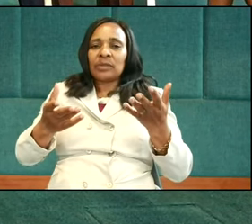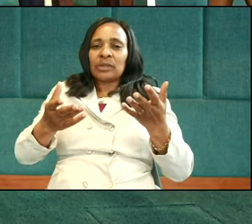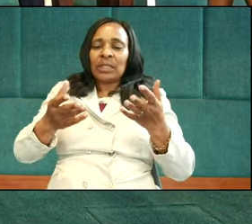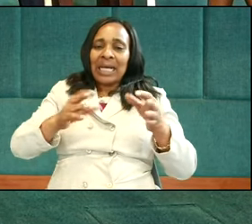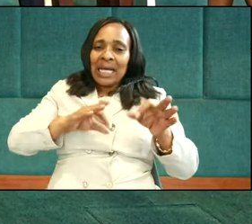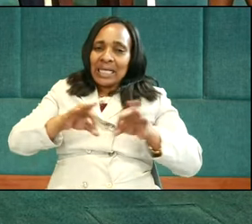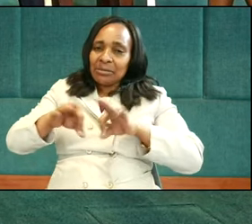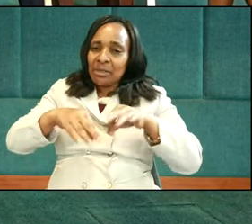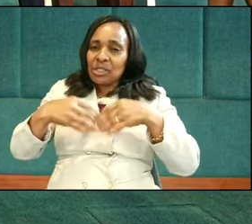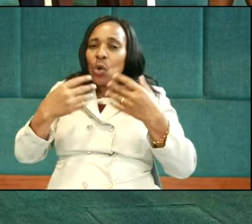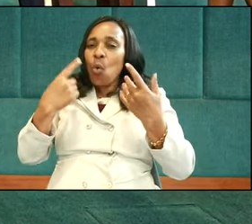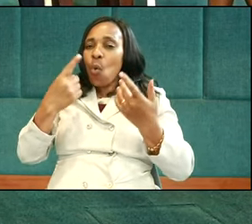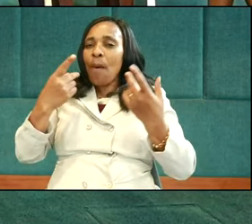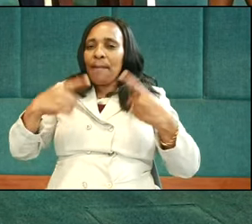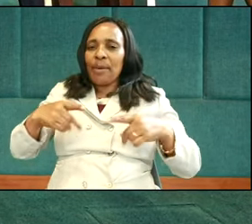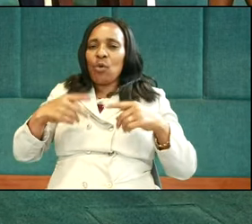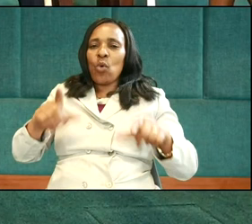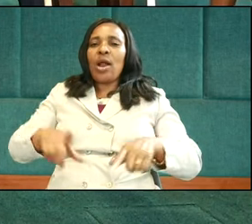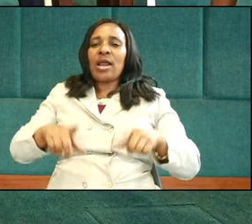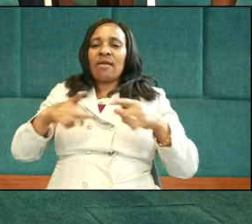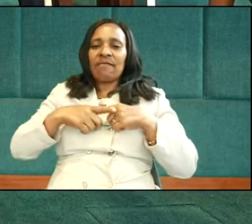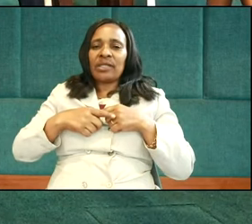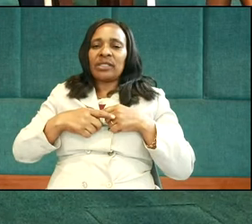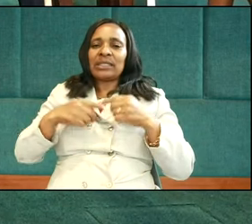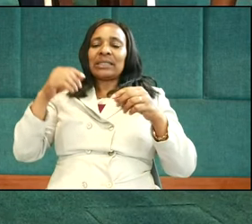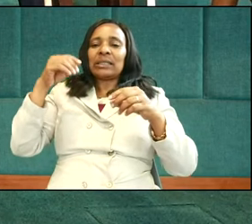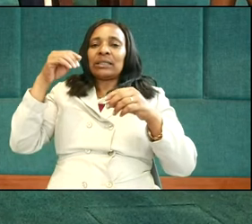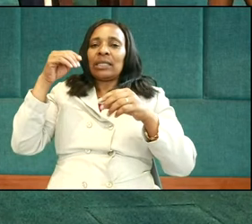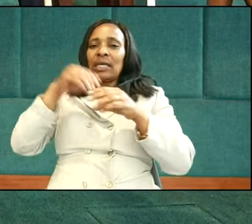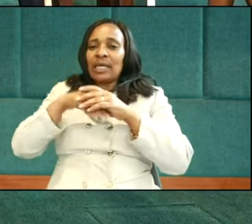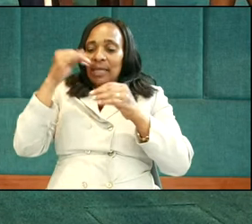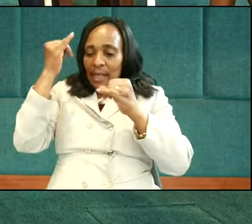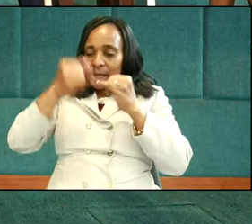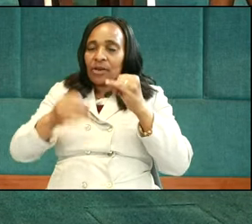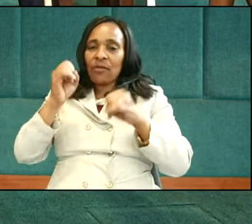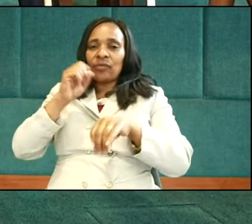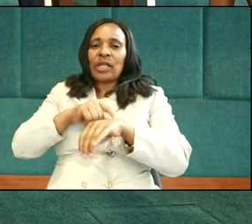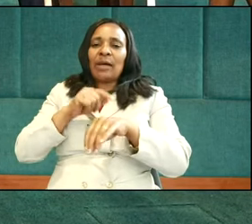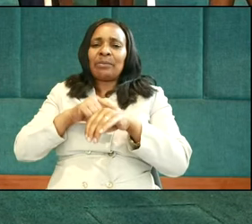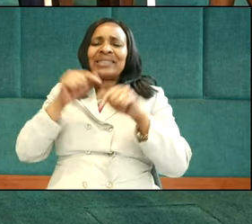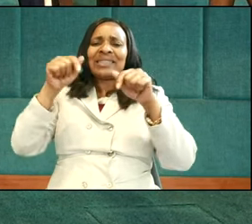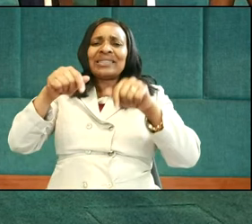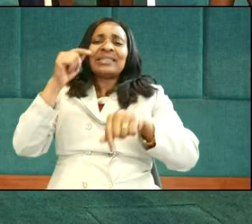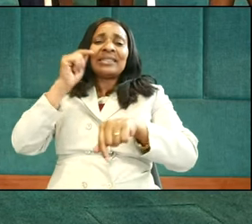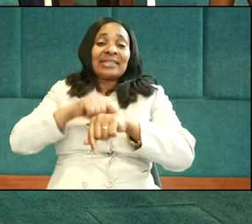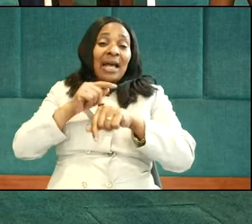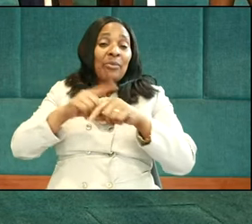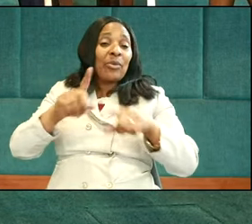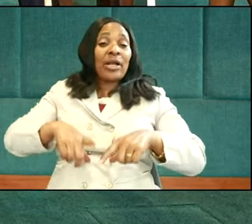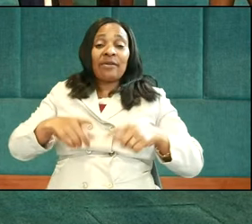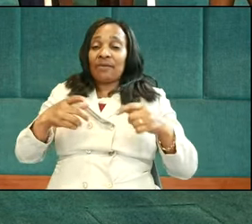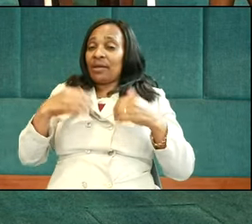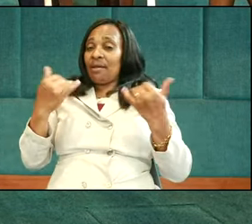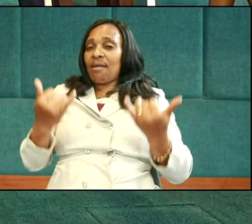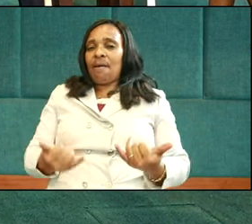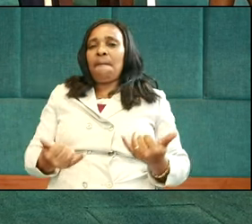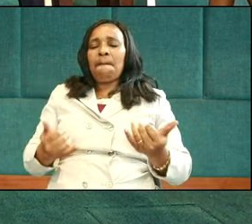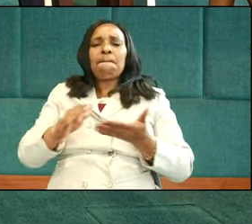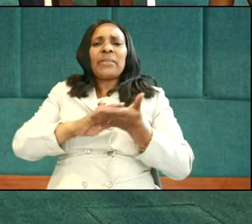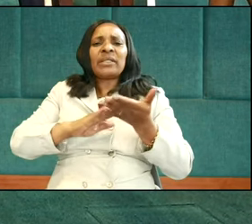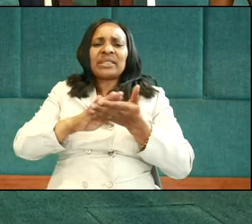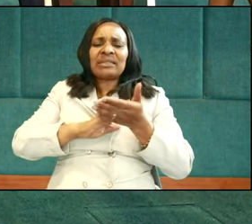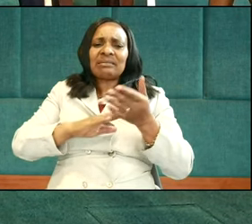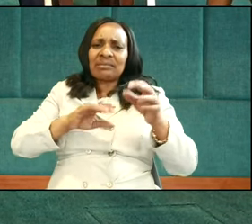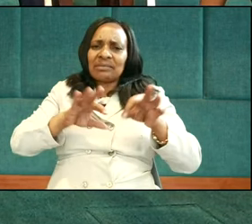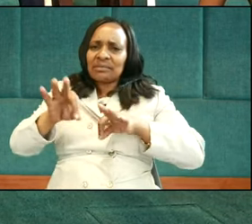will be living towards the end of time. And this is the time we're living in right now. Basically